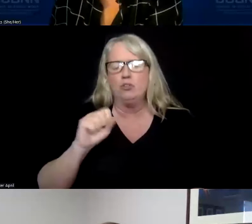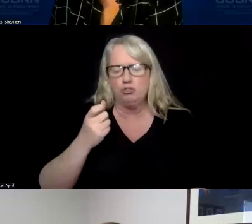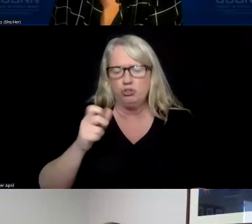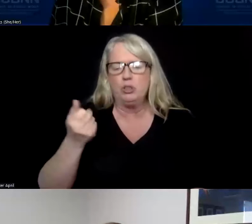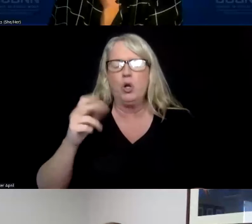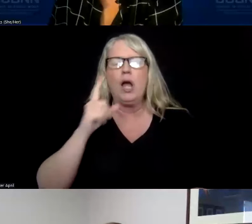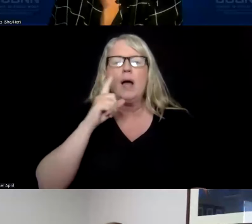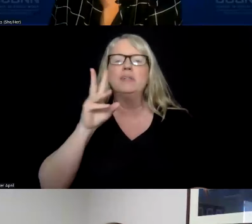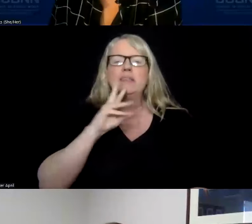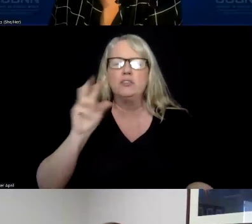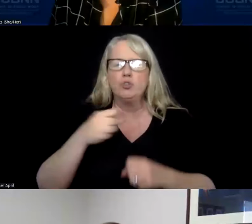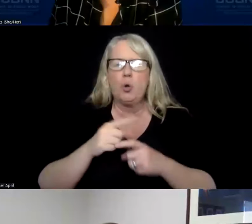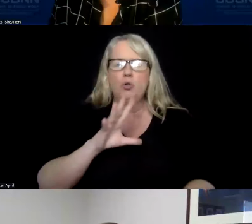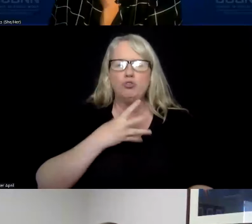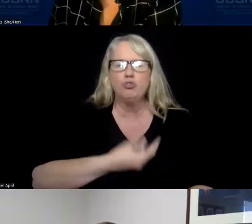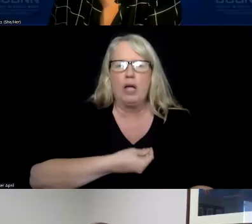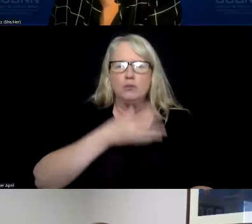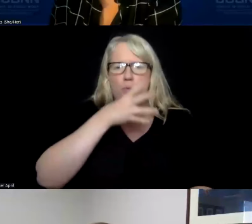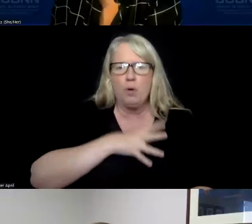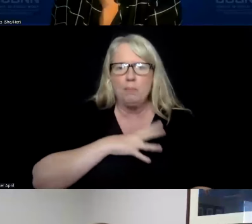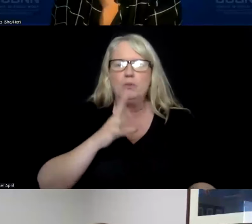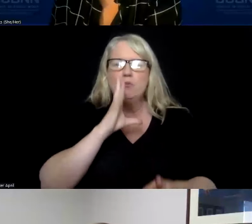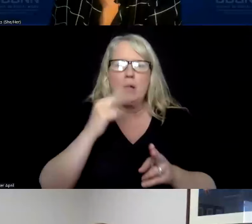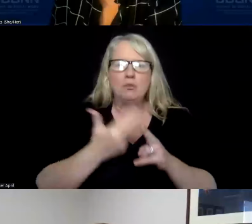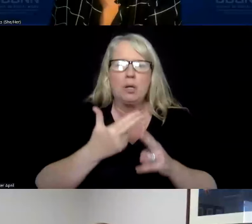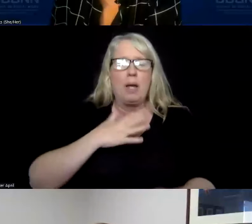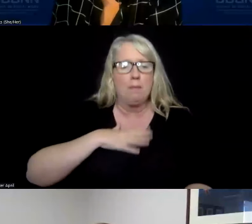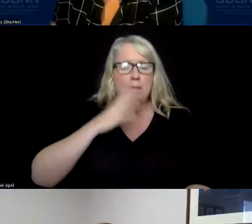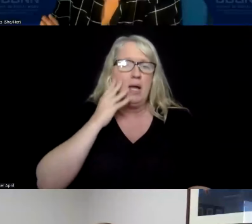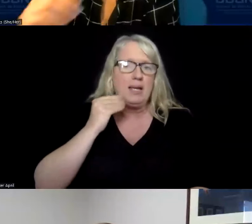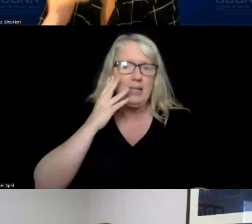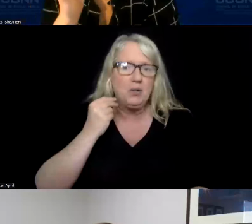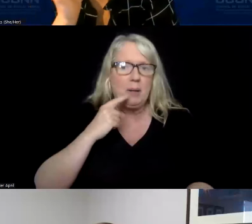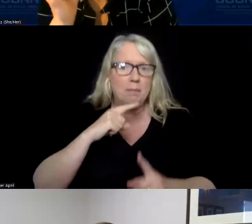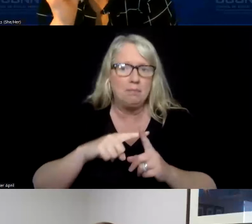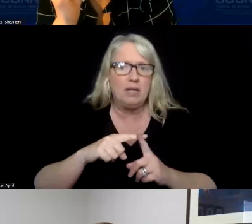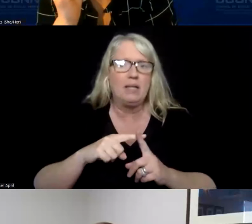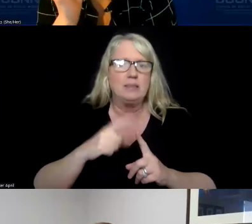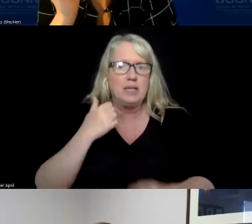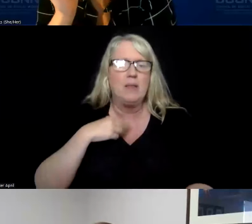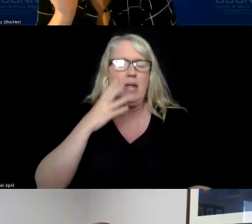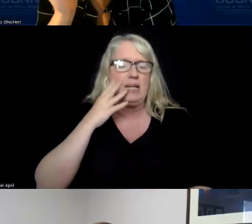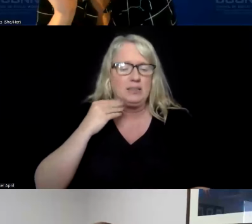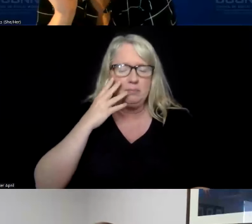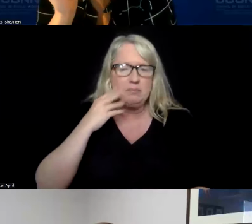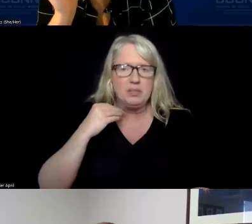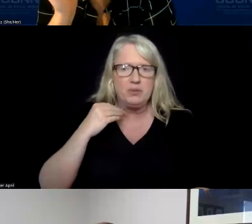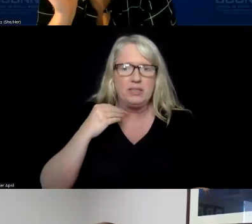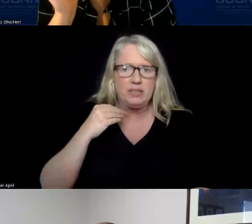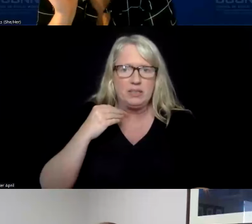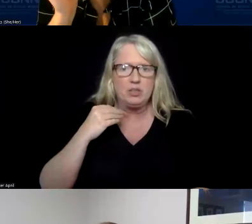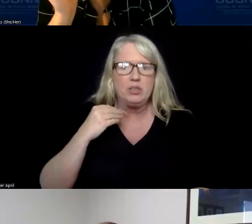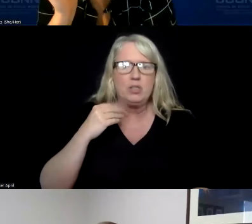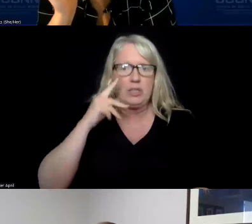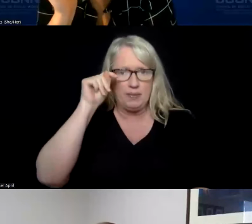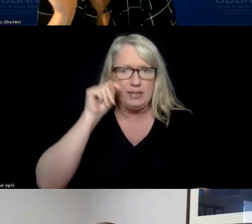trans woman. I want to speak to you today about my experience, but also want to speak to you about the experience of the teenager